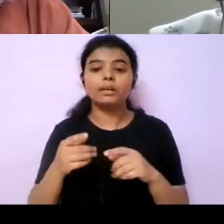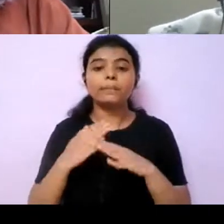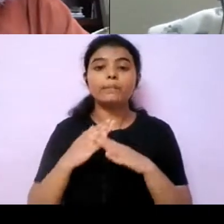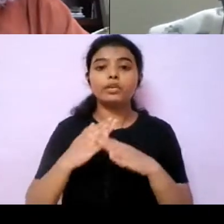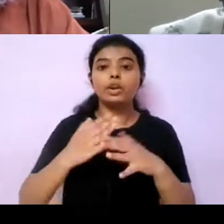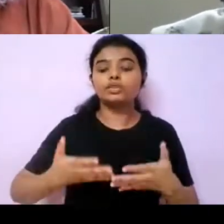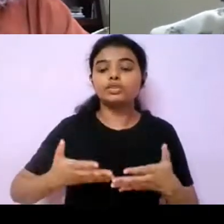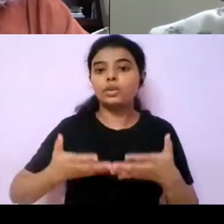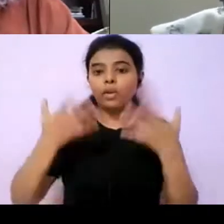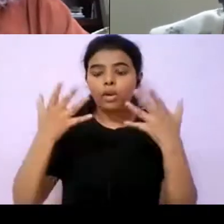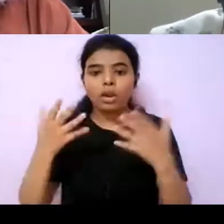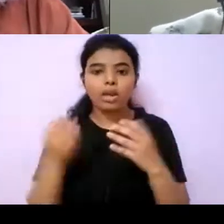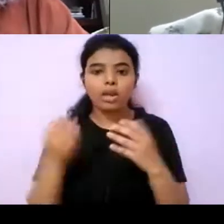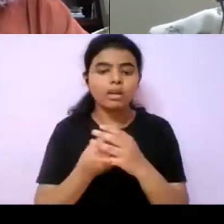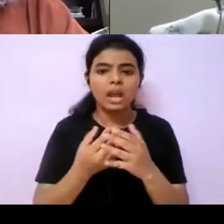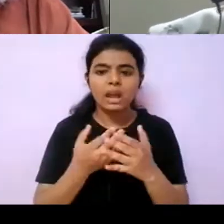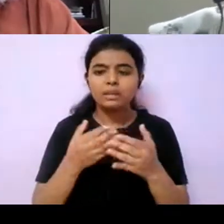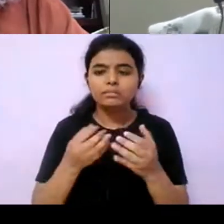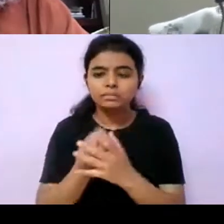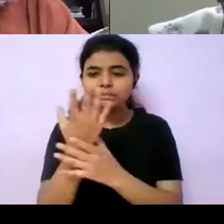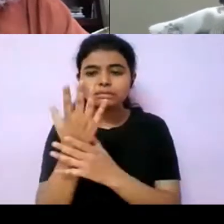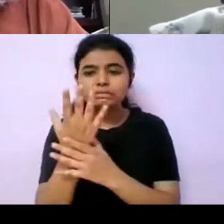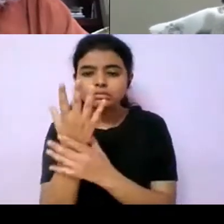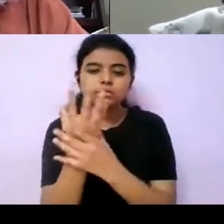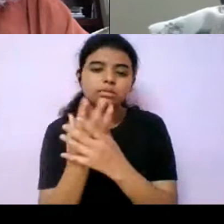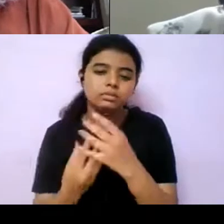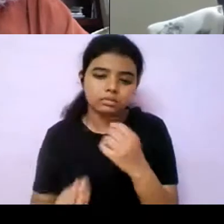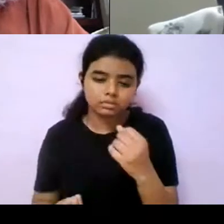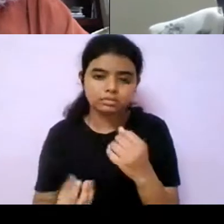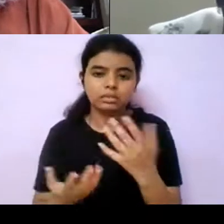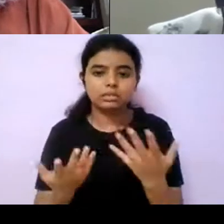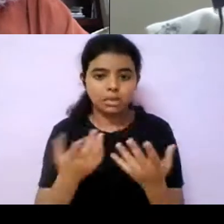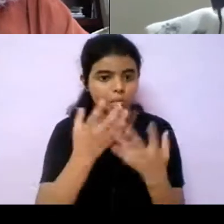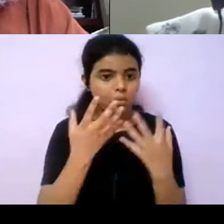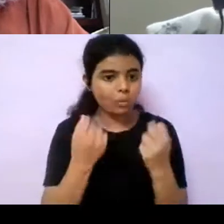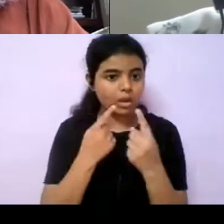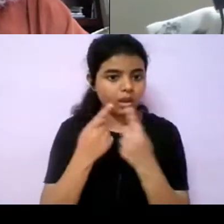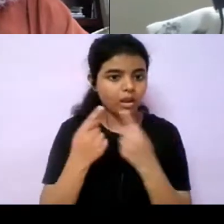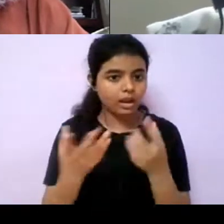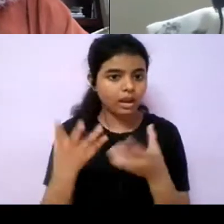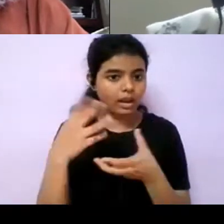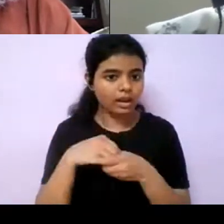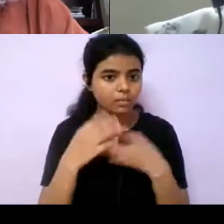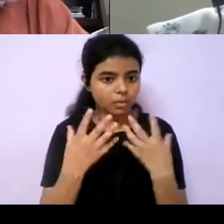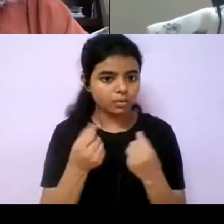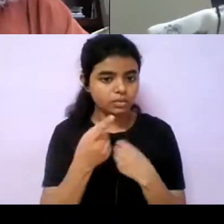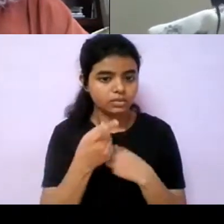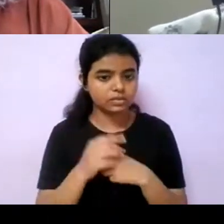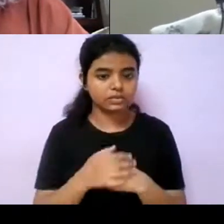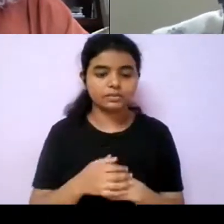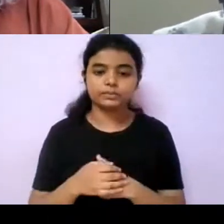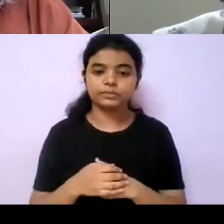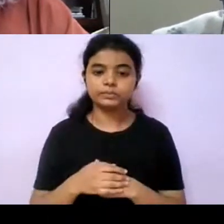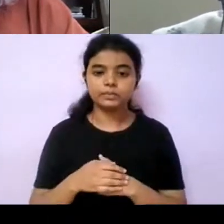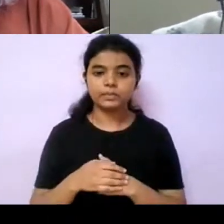hinder flourishing. So, could you just talk a little bit about that? Mm-hmm.